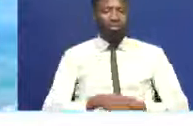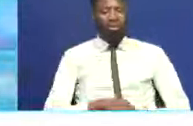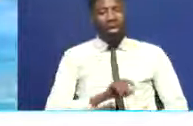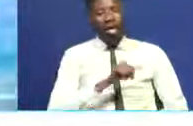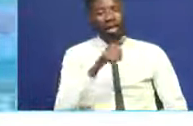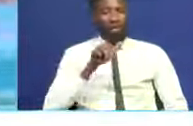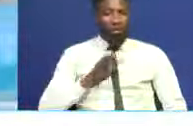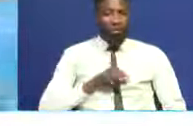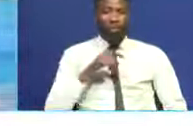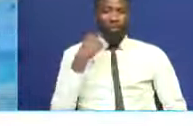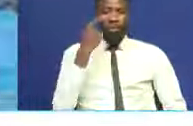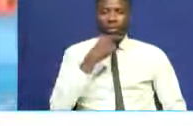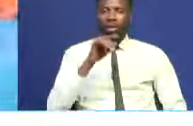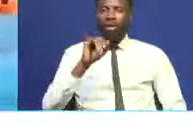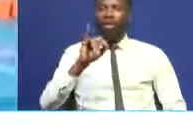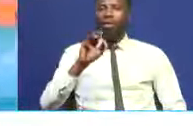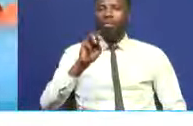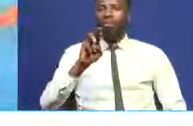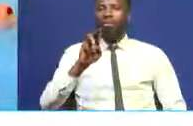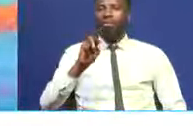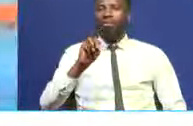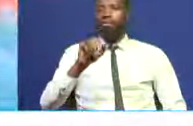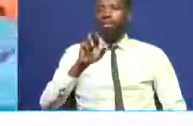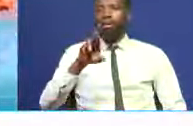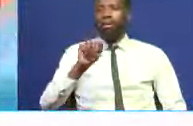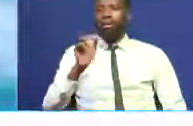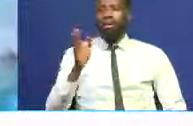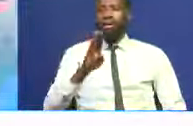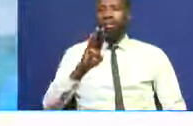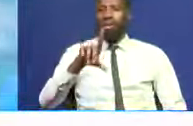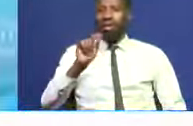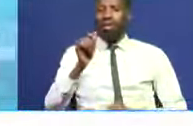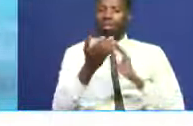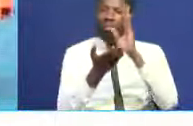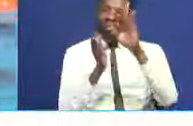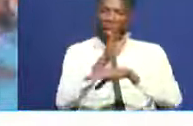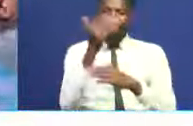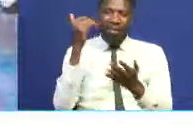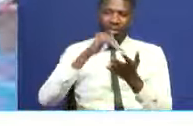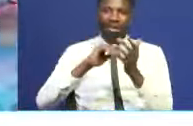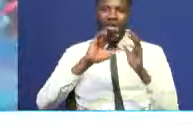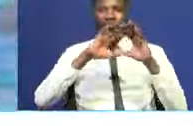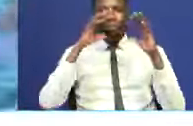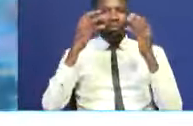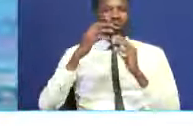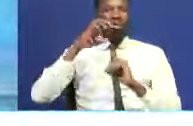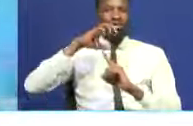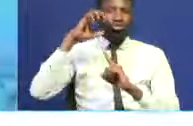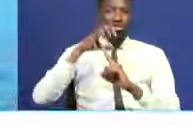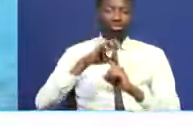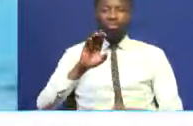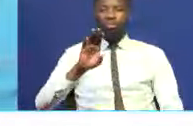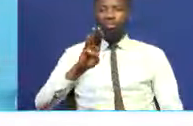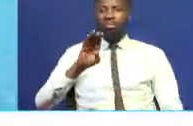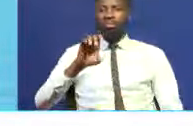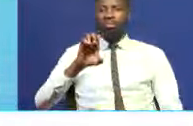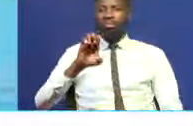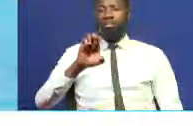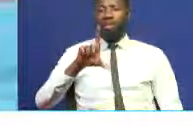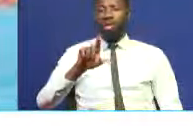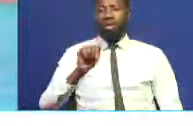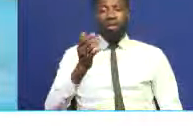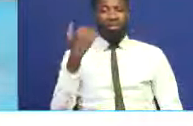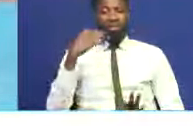in the squad is Imarabela, who will be making a return to the World Championship. Bella represented Kenya in